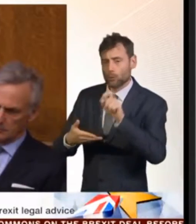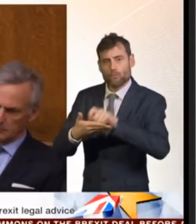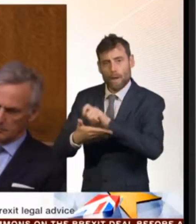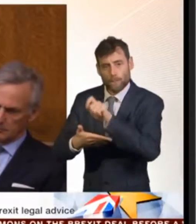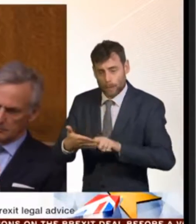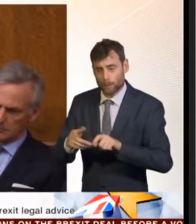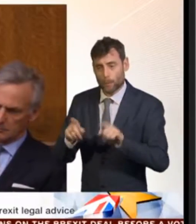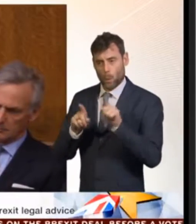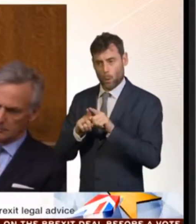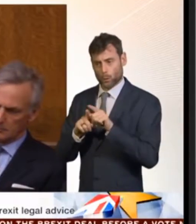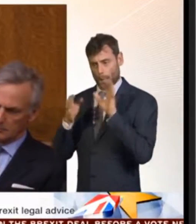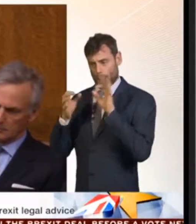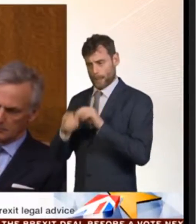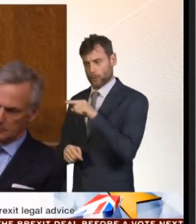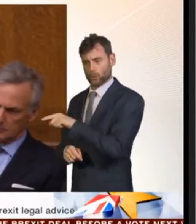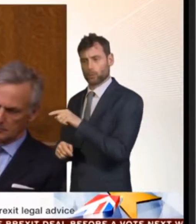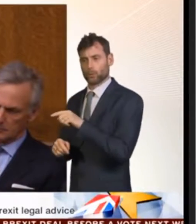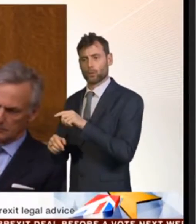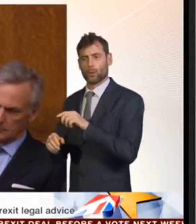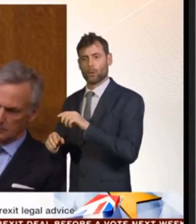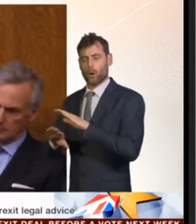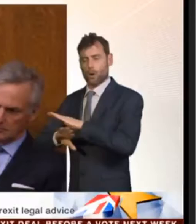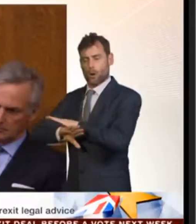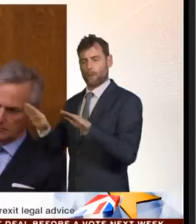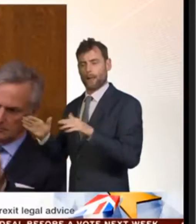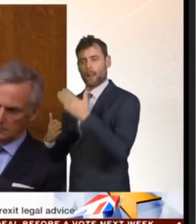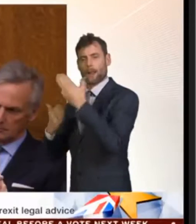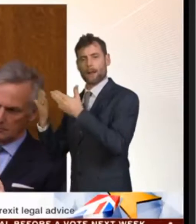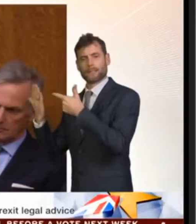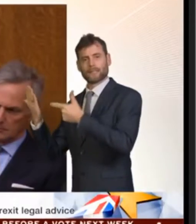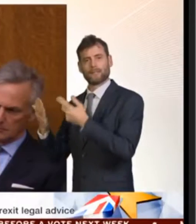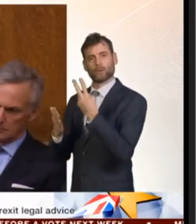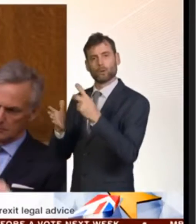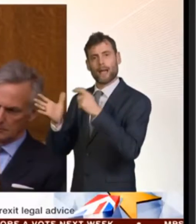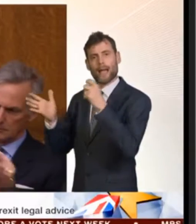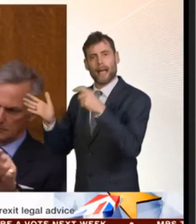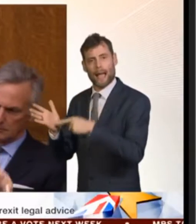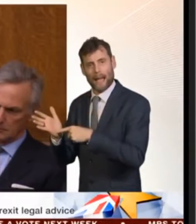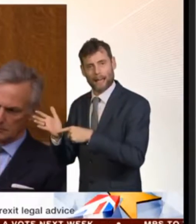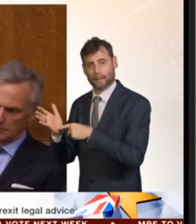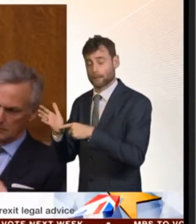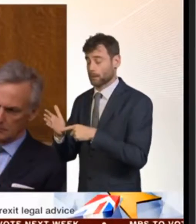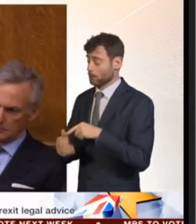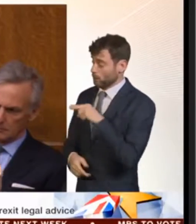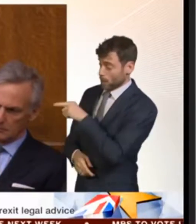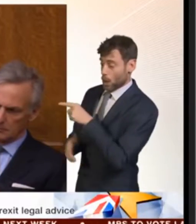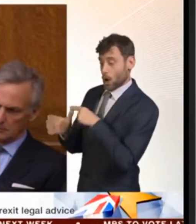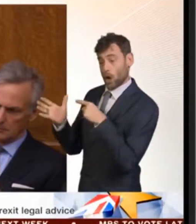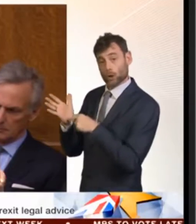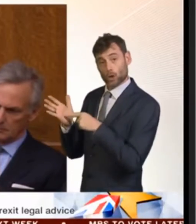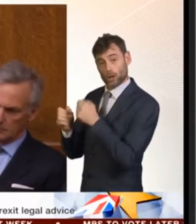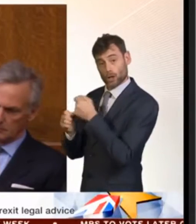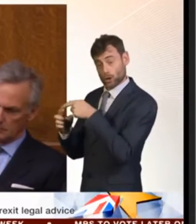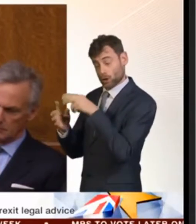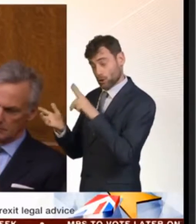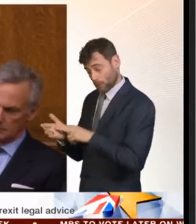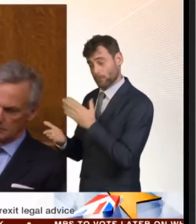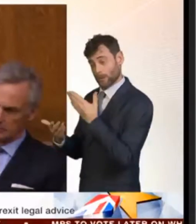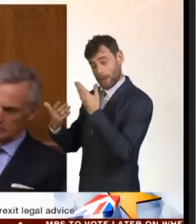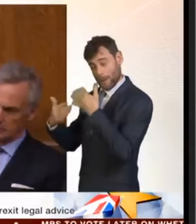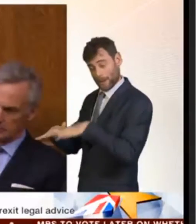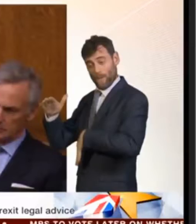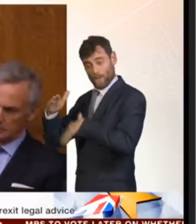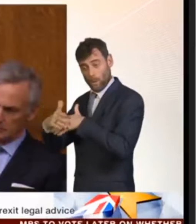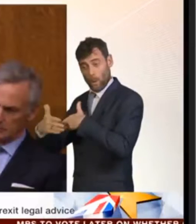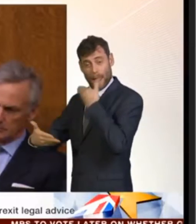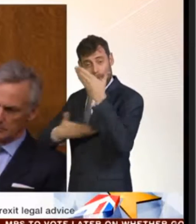1972 Act, and also whether or not the Attorney General has fully addressed, in an opinion to which we have a right, in